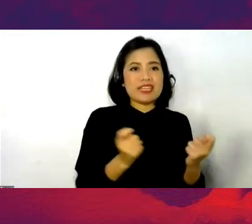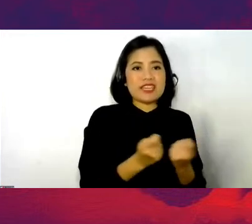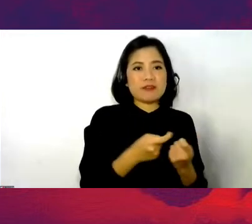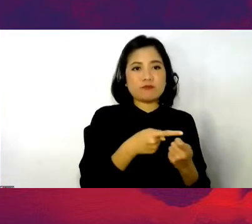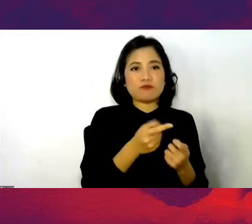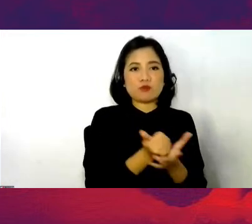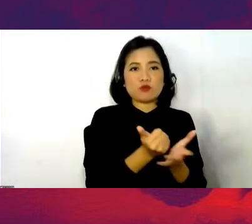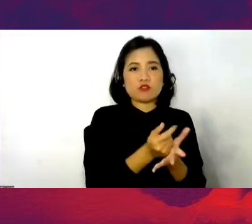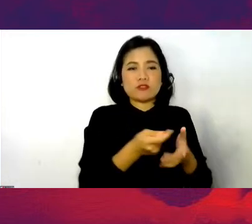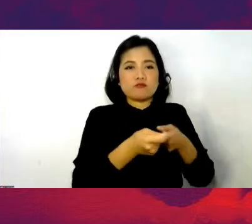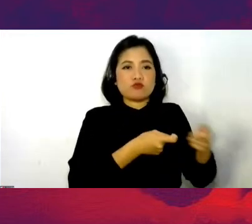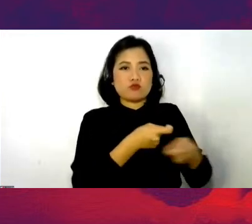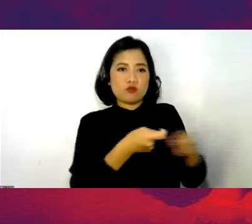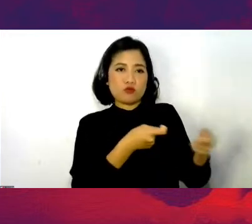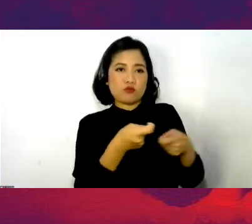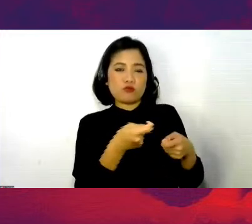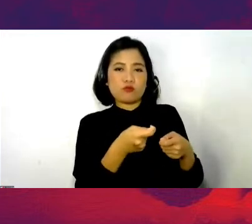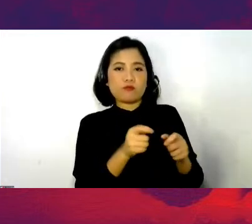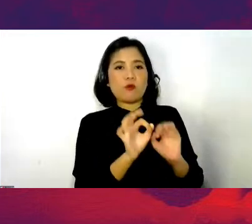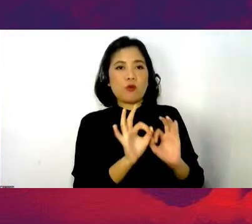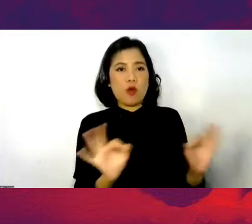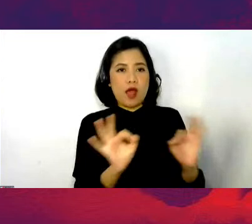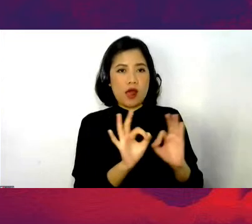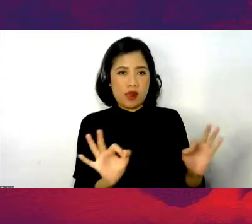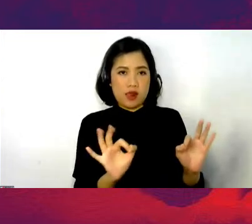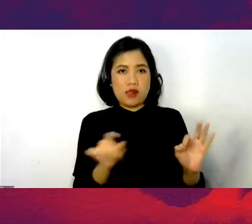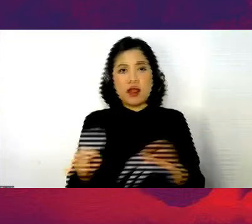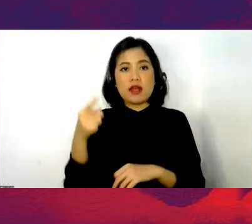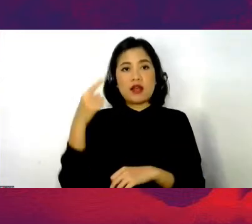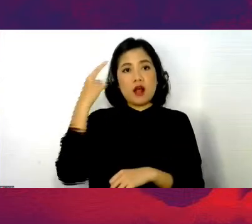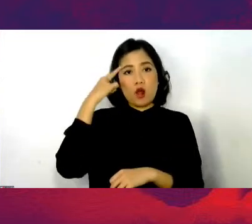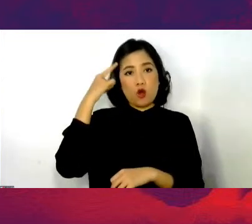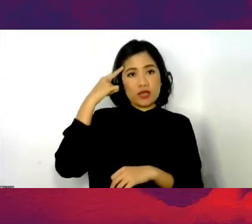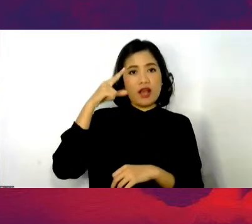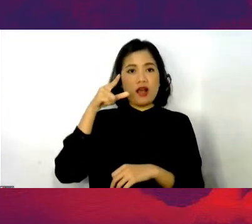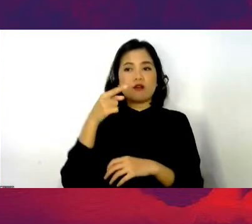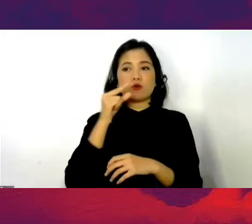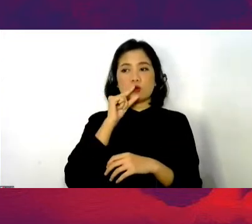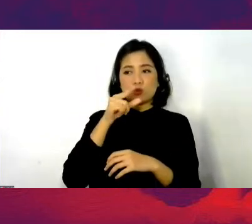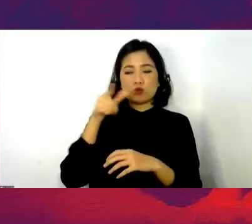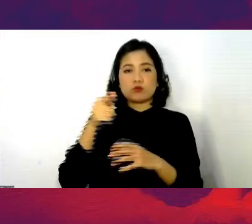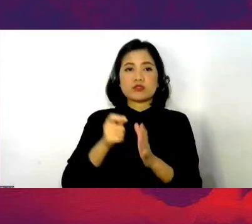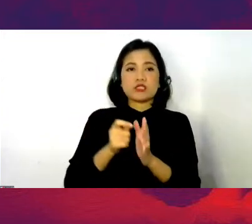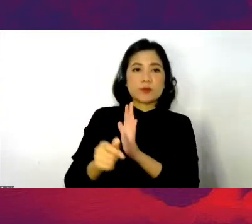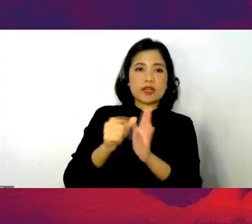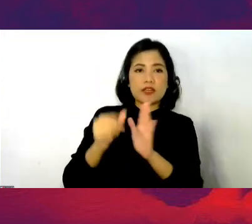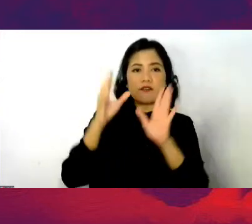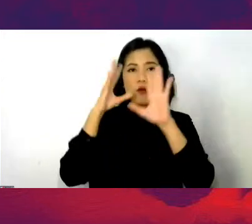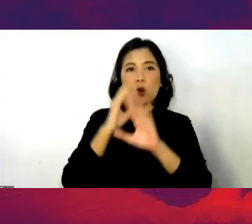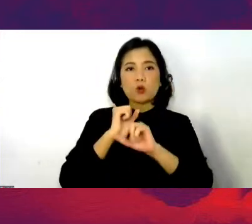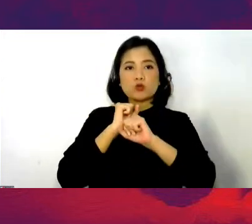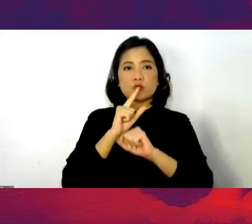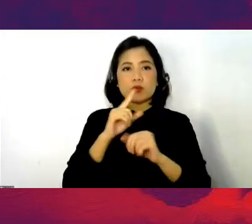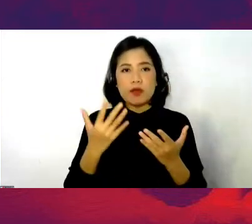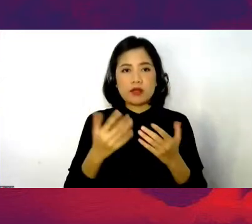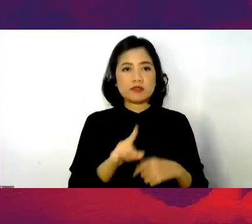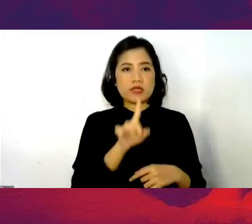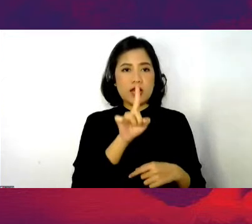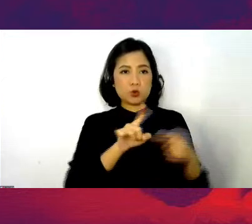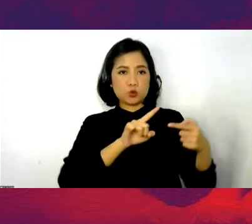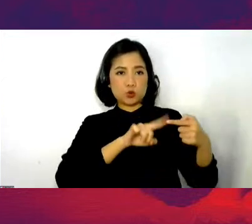well coordinated. The logic of our spending need to focus on, one is human capital,